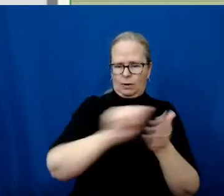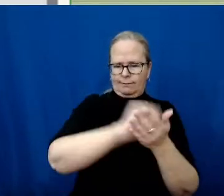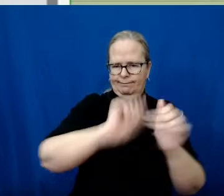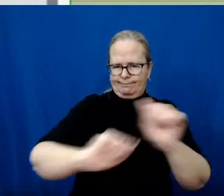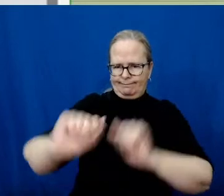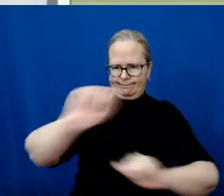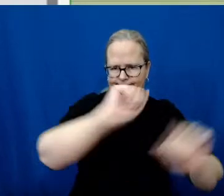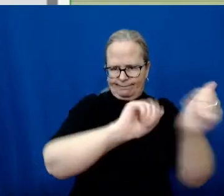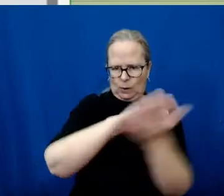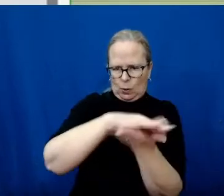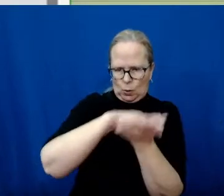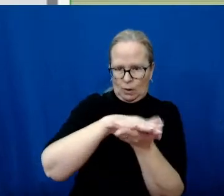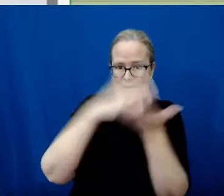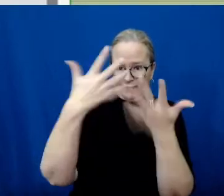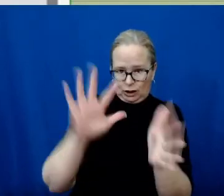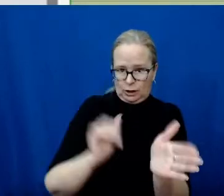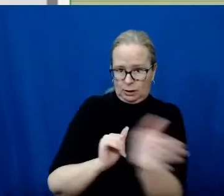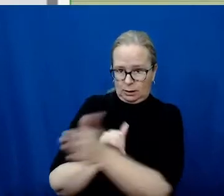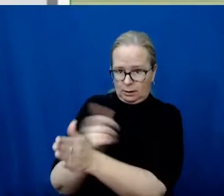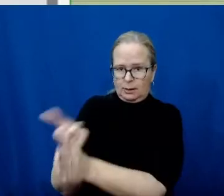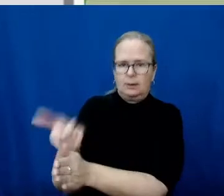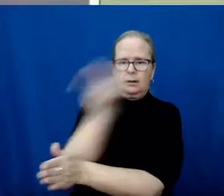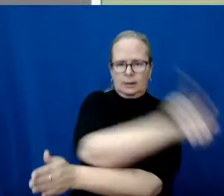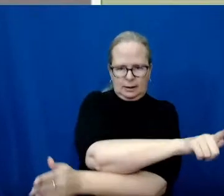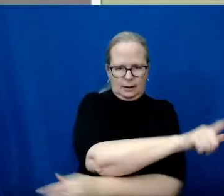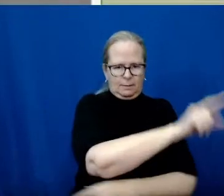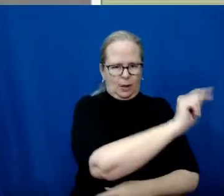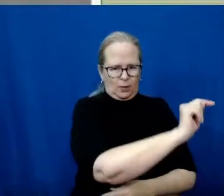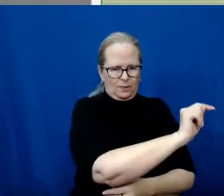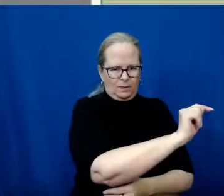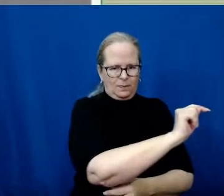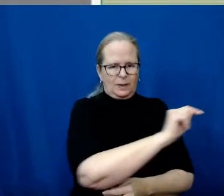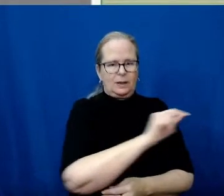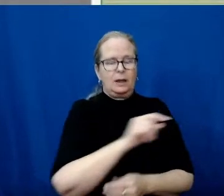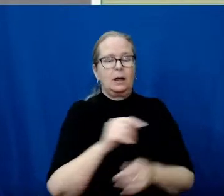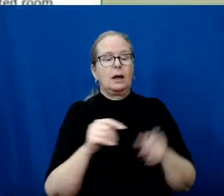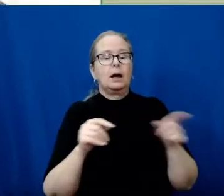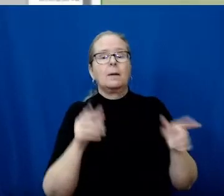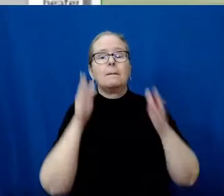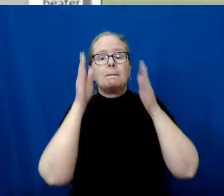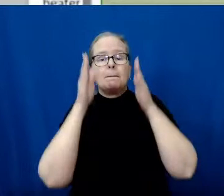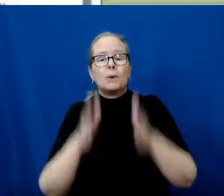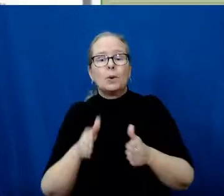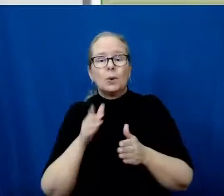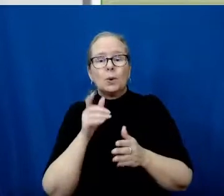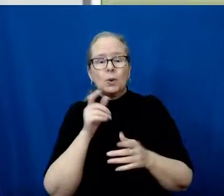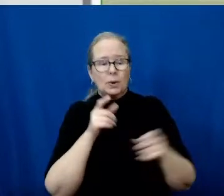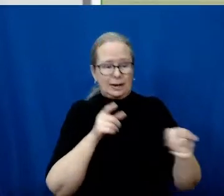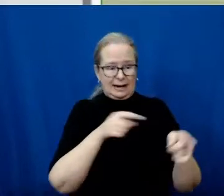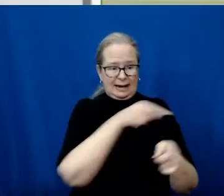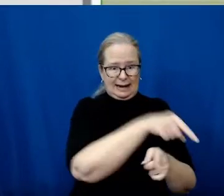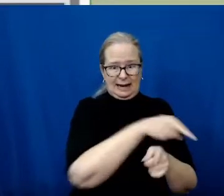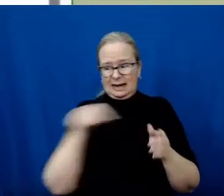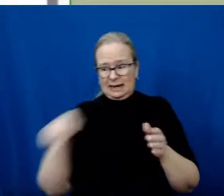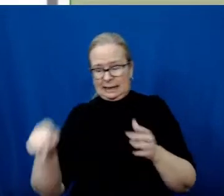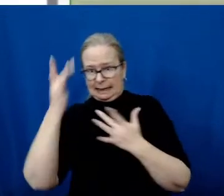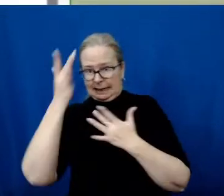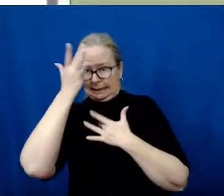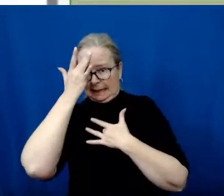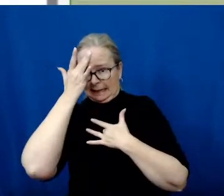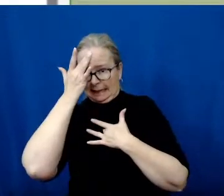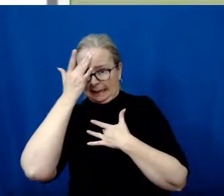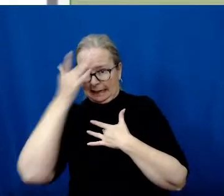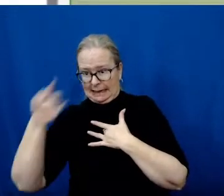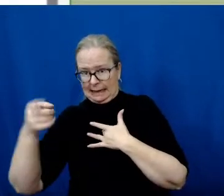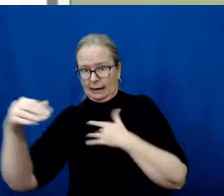for when the infected person needs to use the washroom. And then the next slide, if you scroll down, shows how